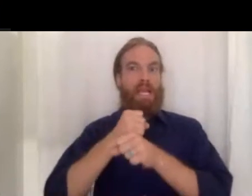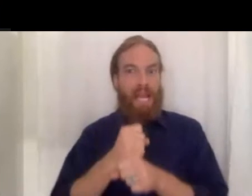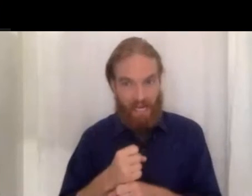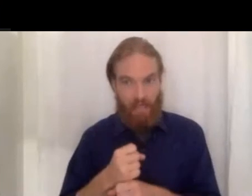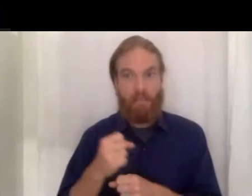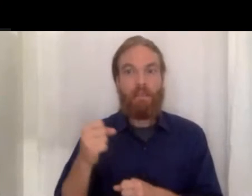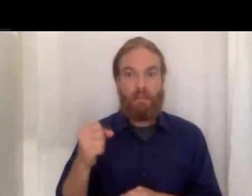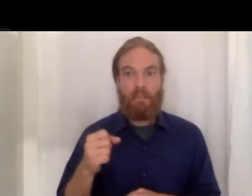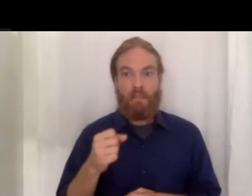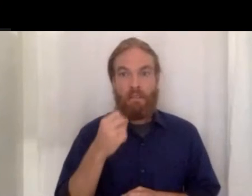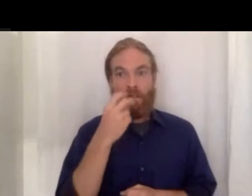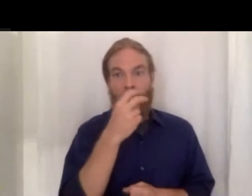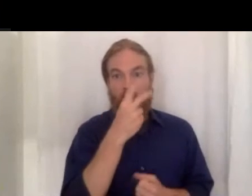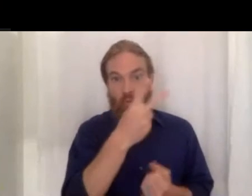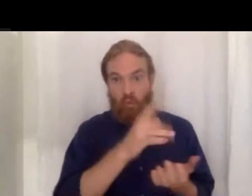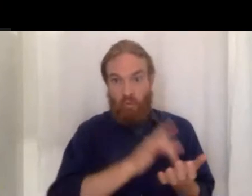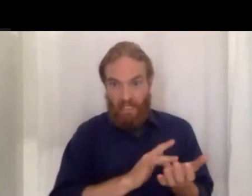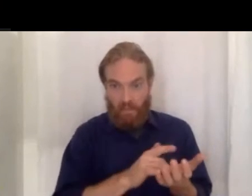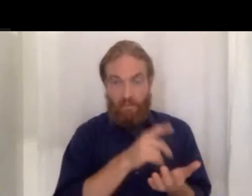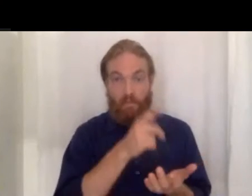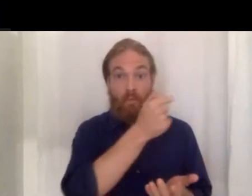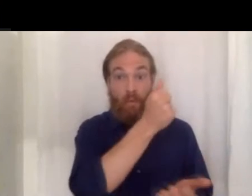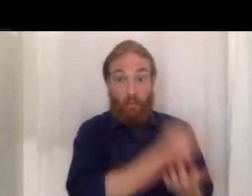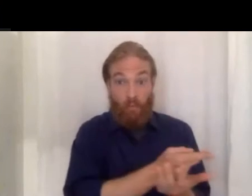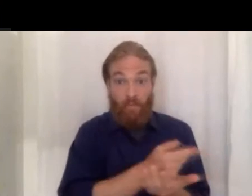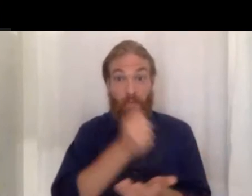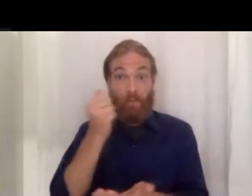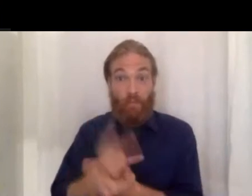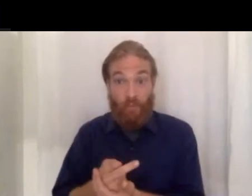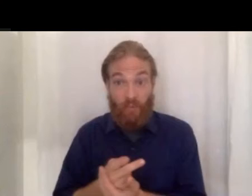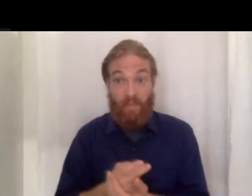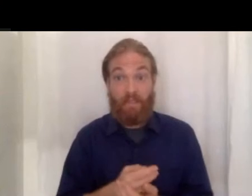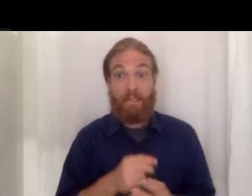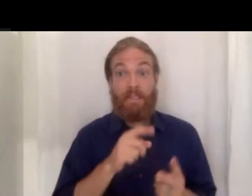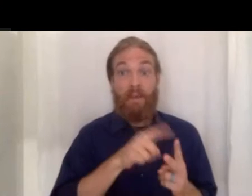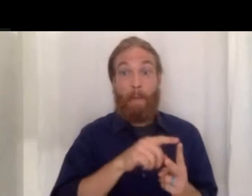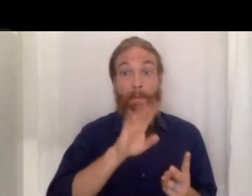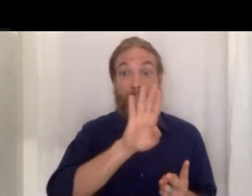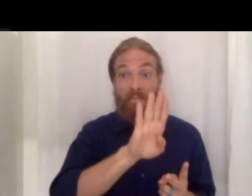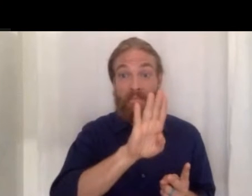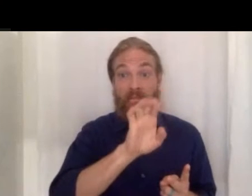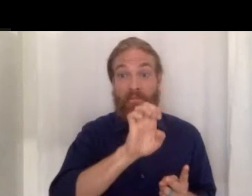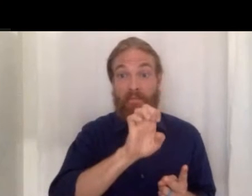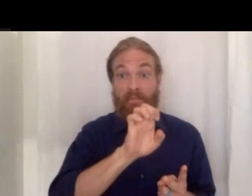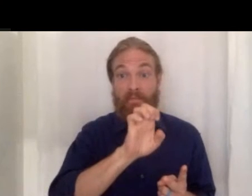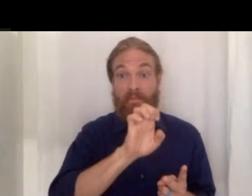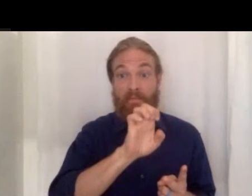bamlanivimab, which is from Eli Lilly, and then a combination of